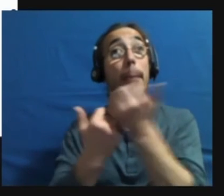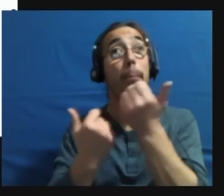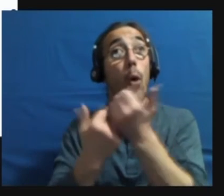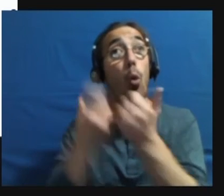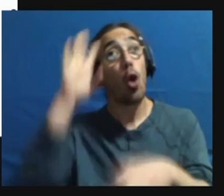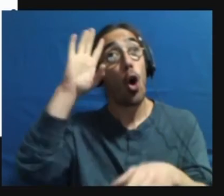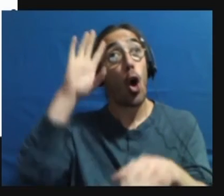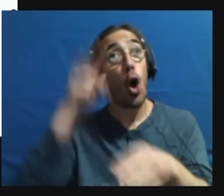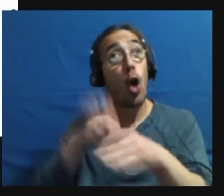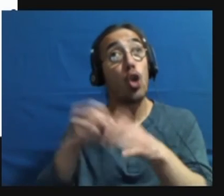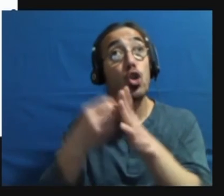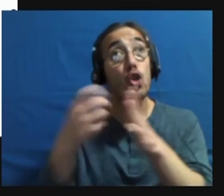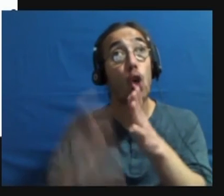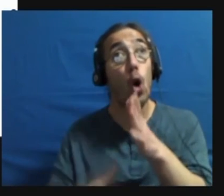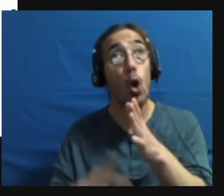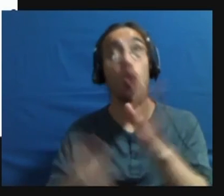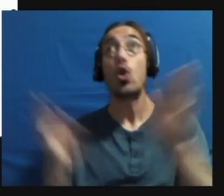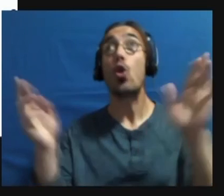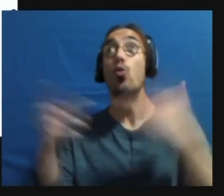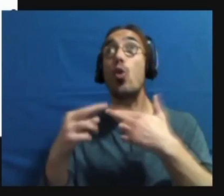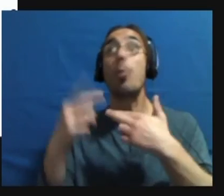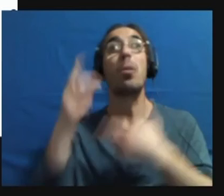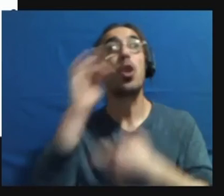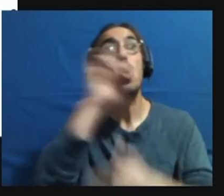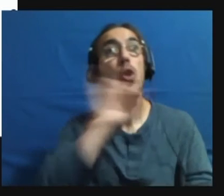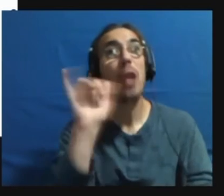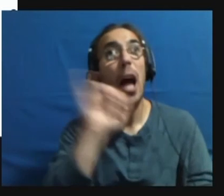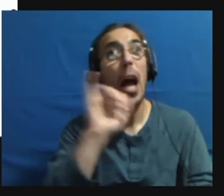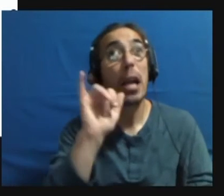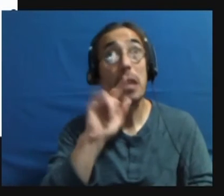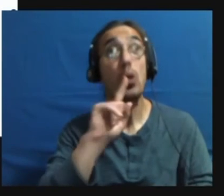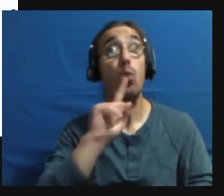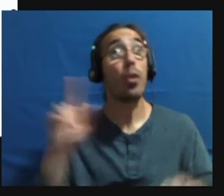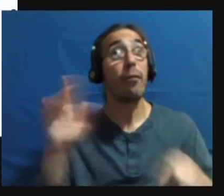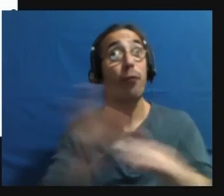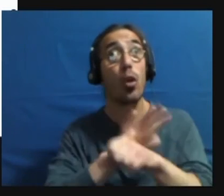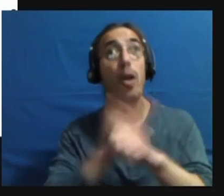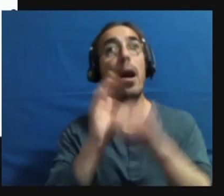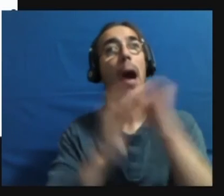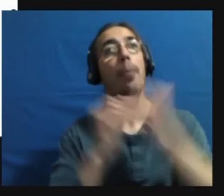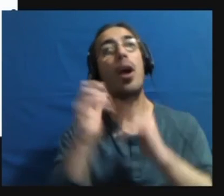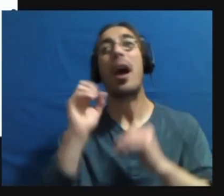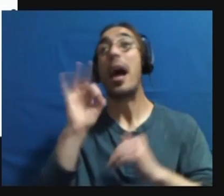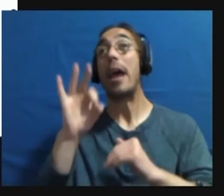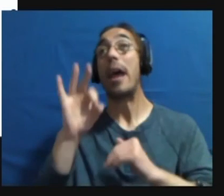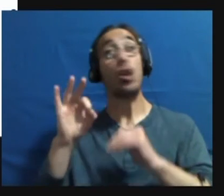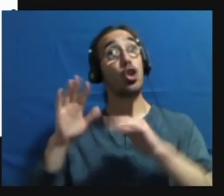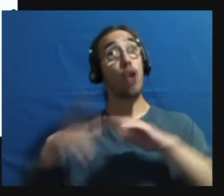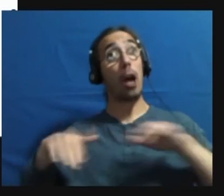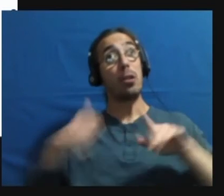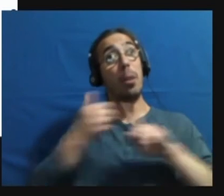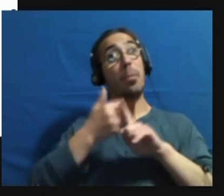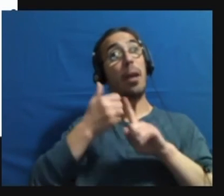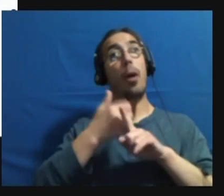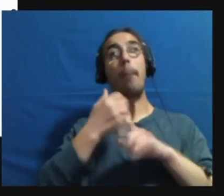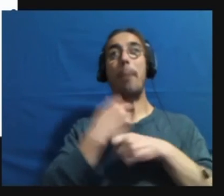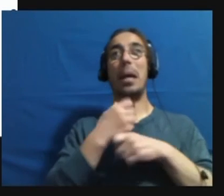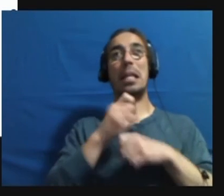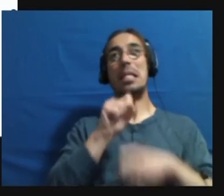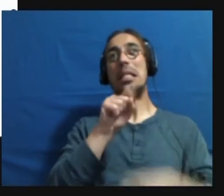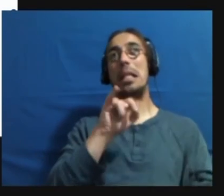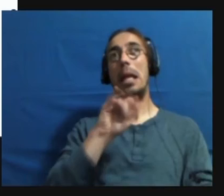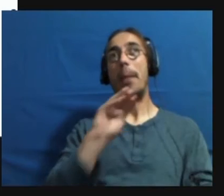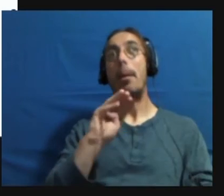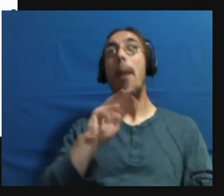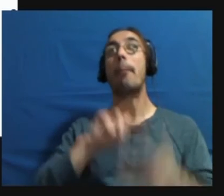room like? Is it sensorially comfortable? If a child is making lots of verbal stems, that is often a sign that they're covering up